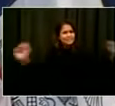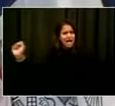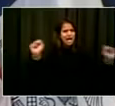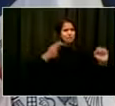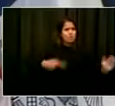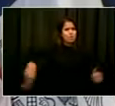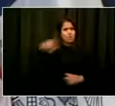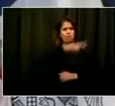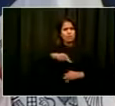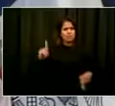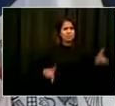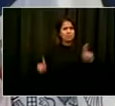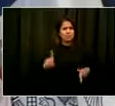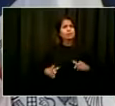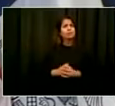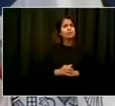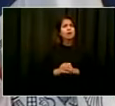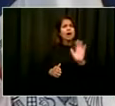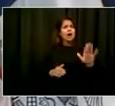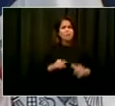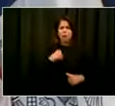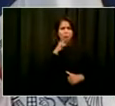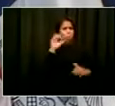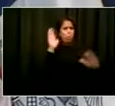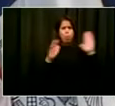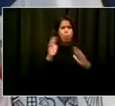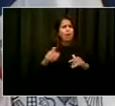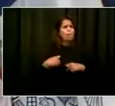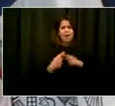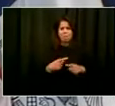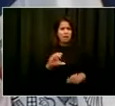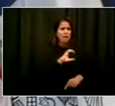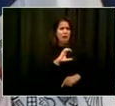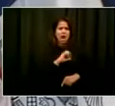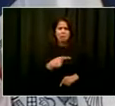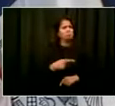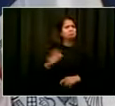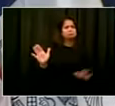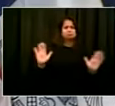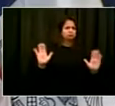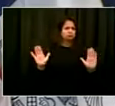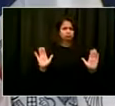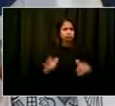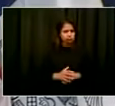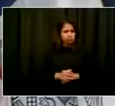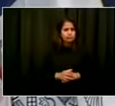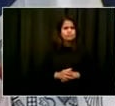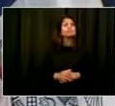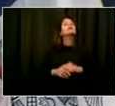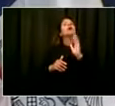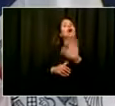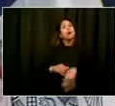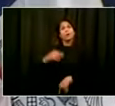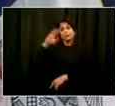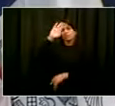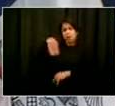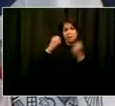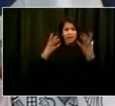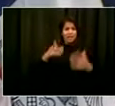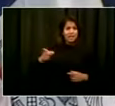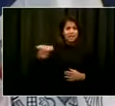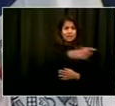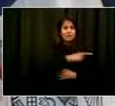a widespread challenge. I know a lot of people feel it. I know there's a lot of fear. I think there's a lot of fear on so many fronts